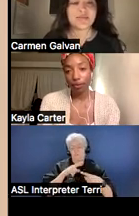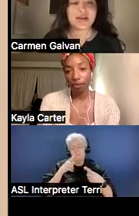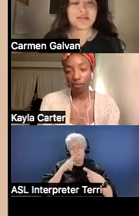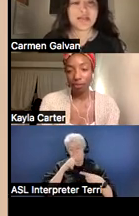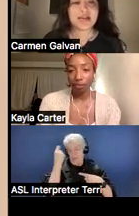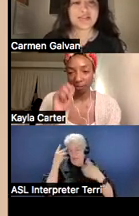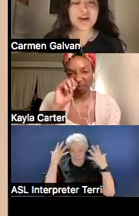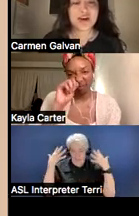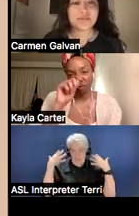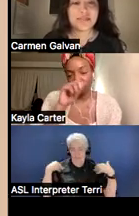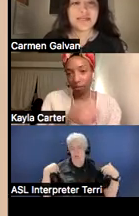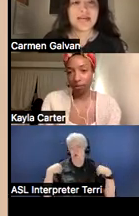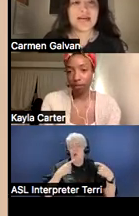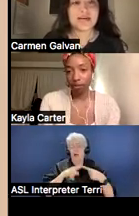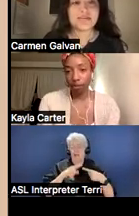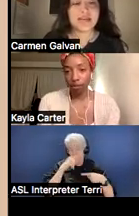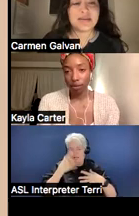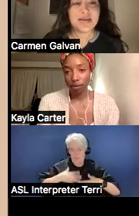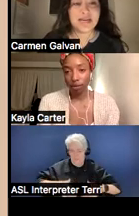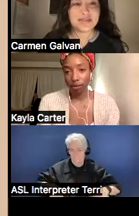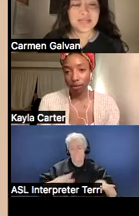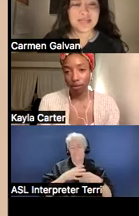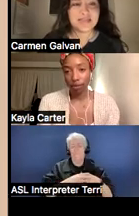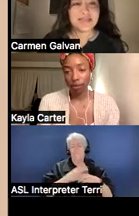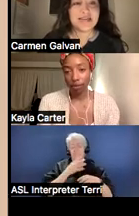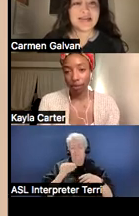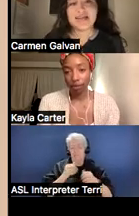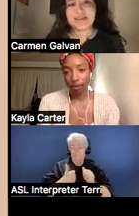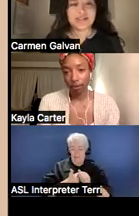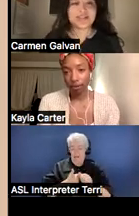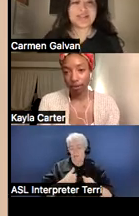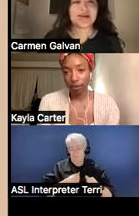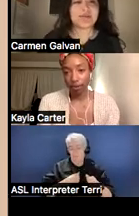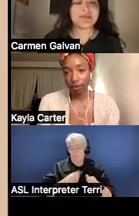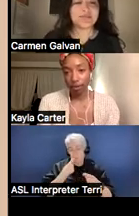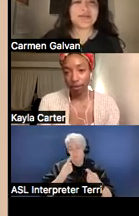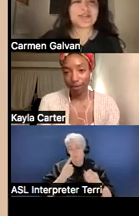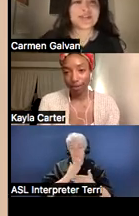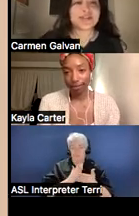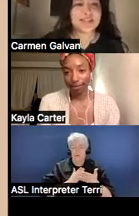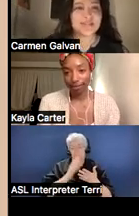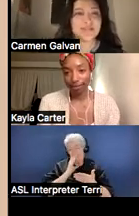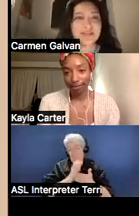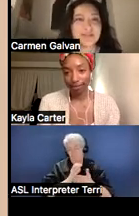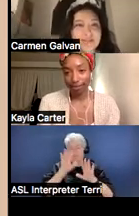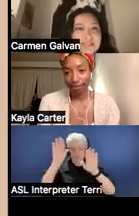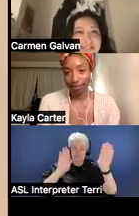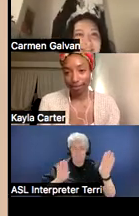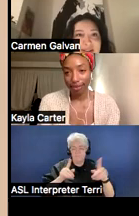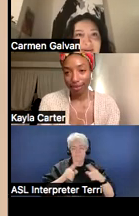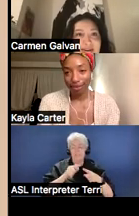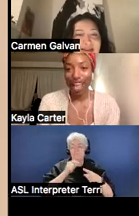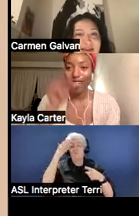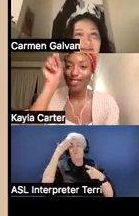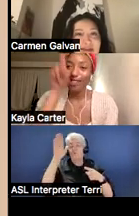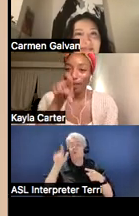and I'm wearing a black top. And behind me are just a couple of pictures. And for anybody who doesn't